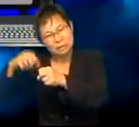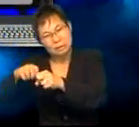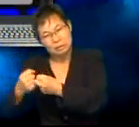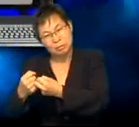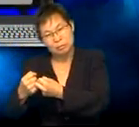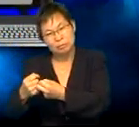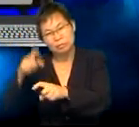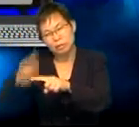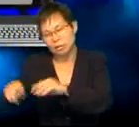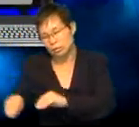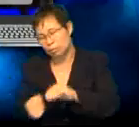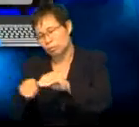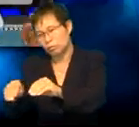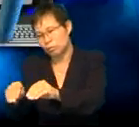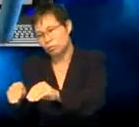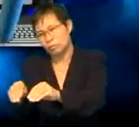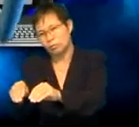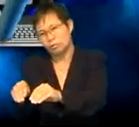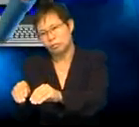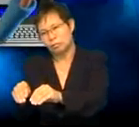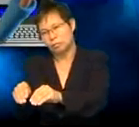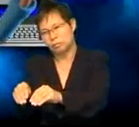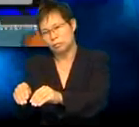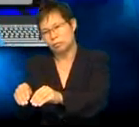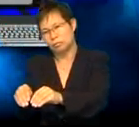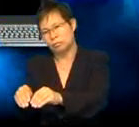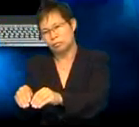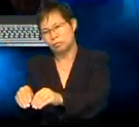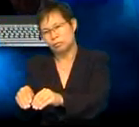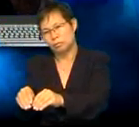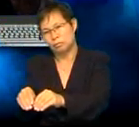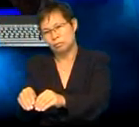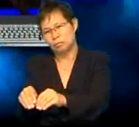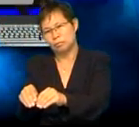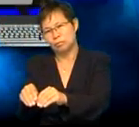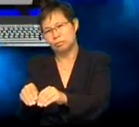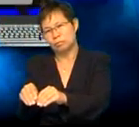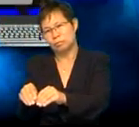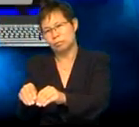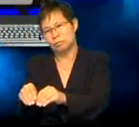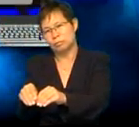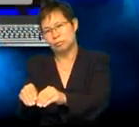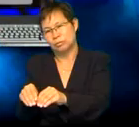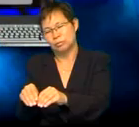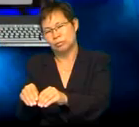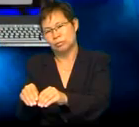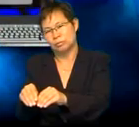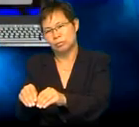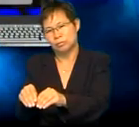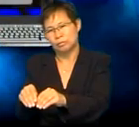be unmoved by their misfortune, remaining optimistic in the face of